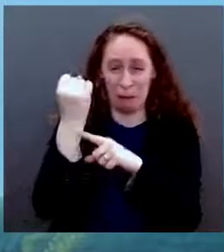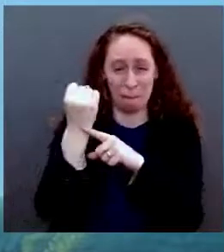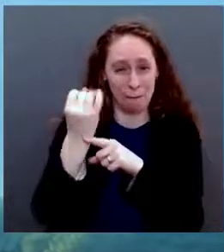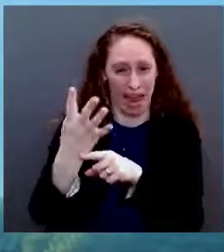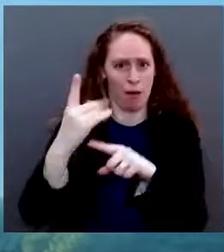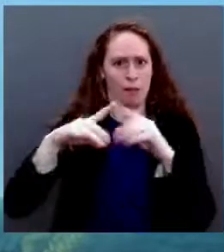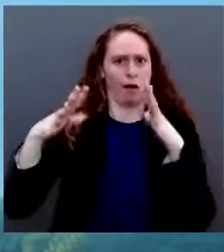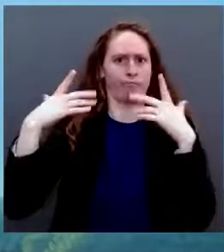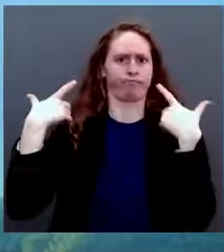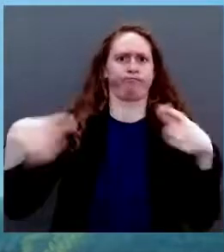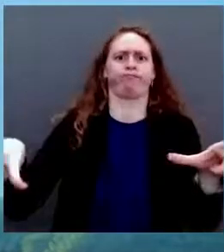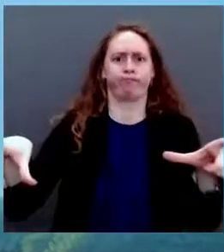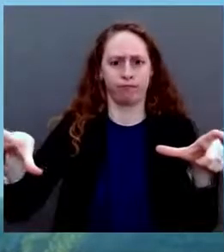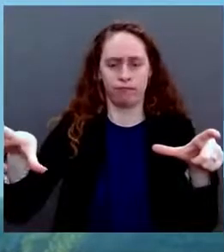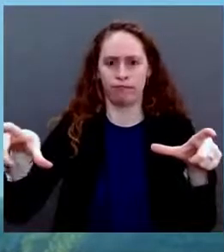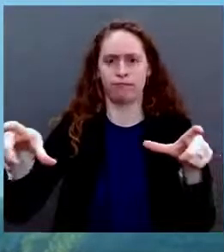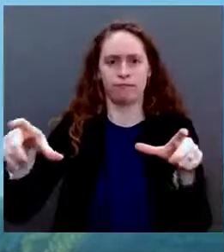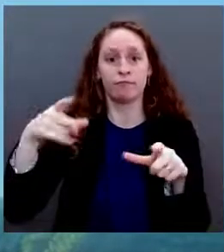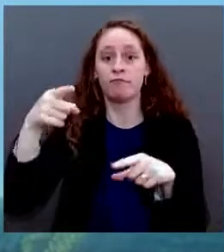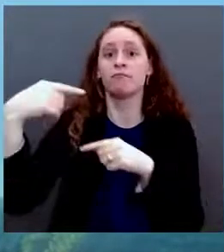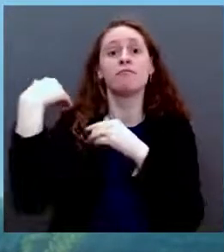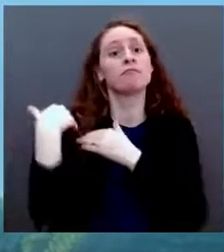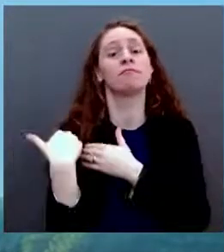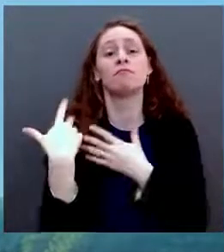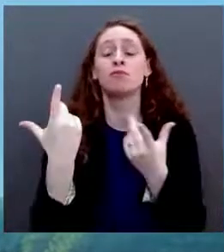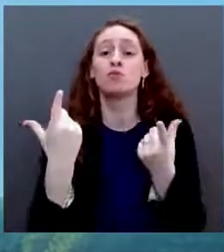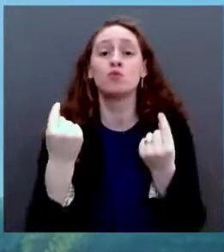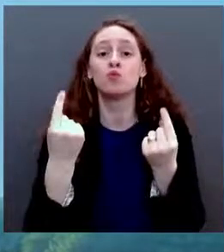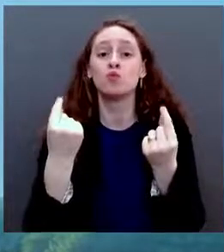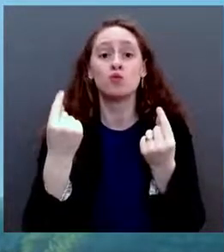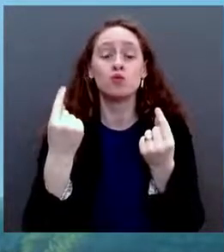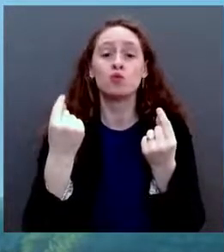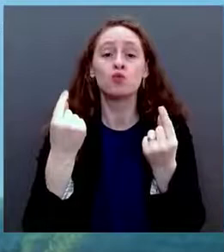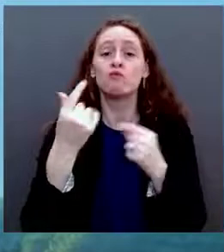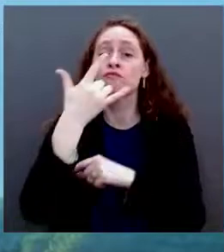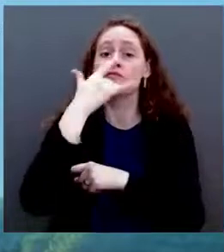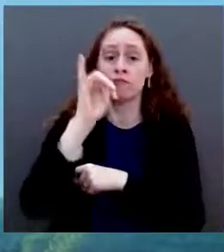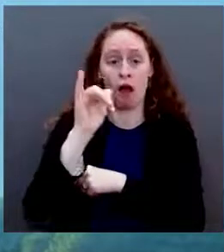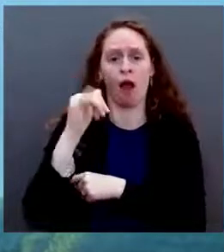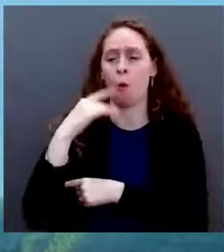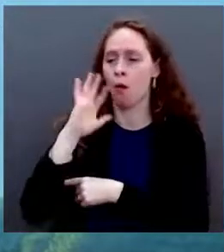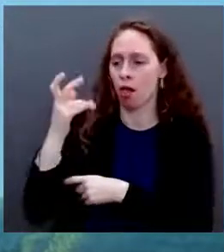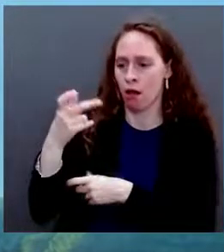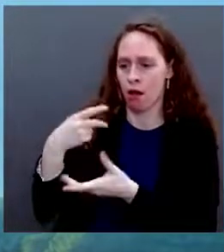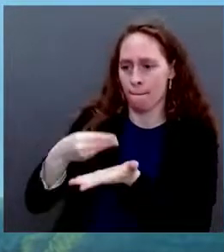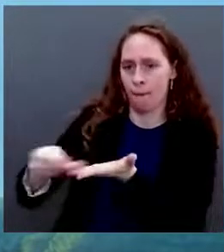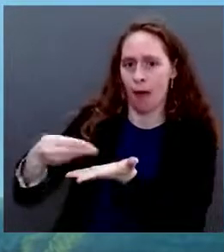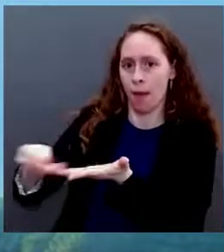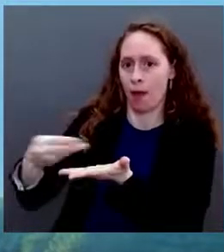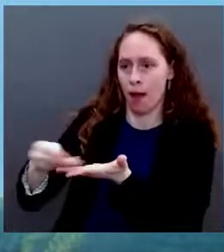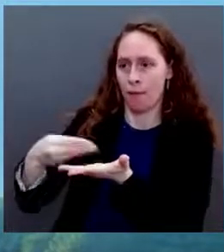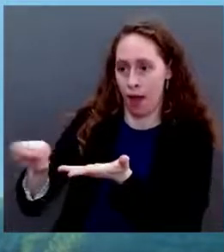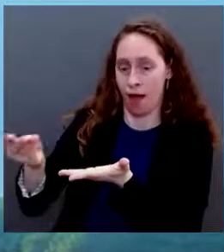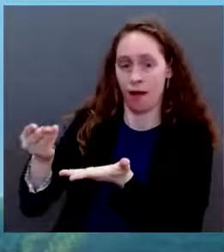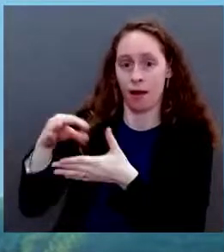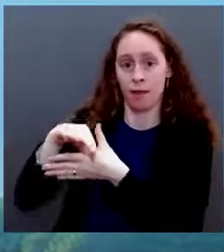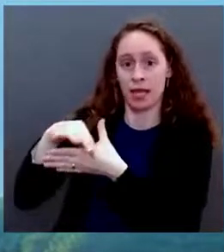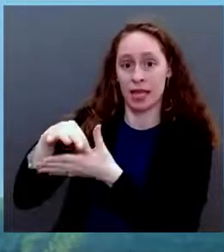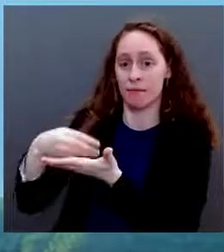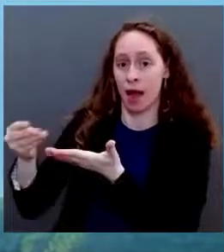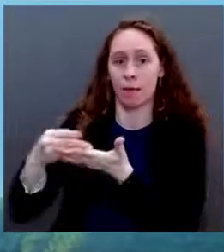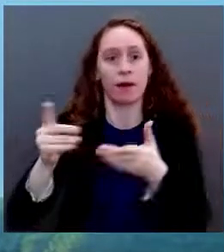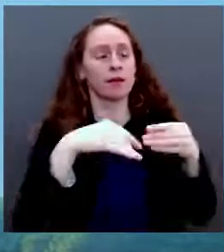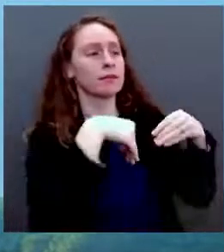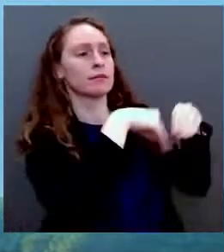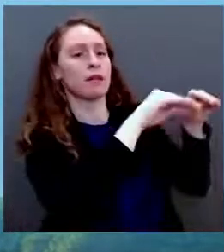sell to. Or put another way, our farmers and ranchers have to pay whatever these 4 big companies say they